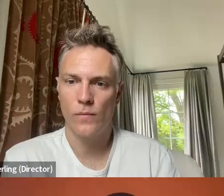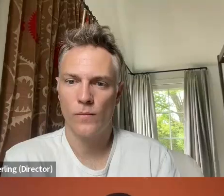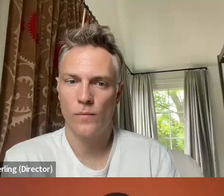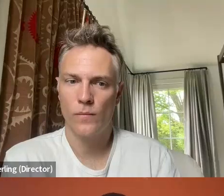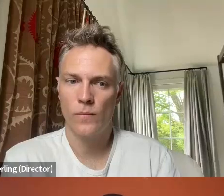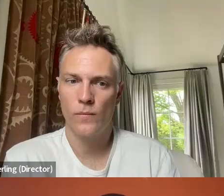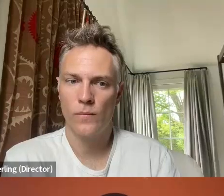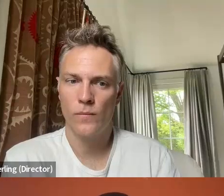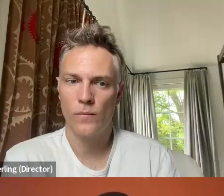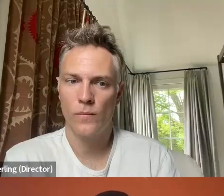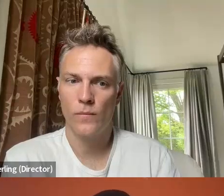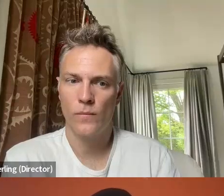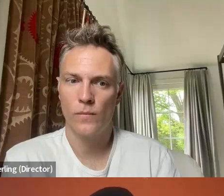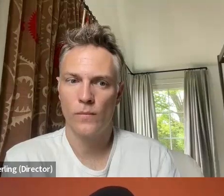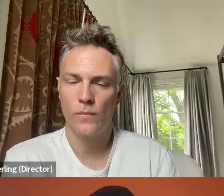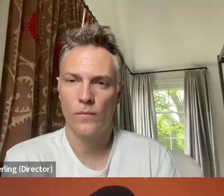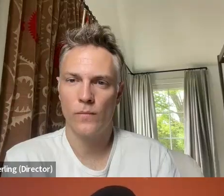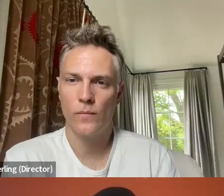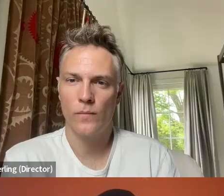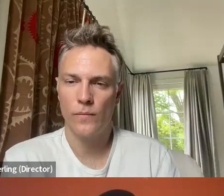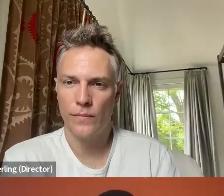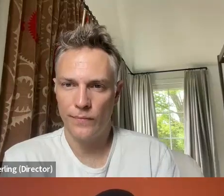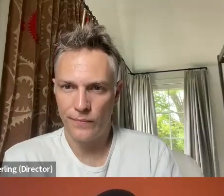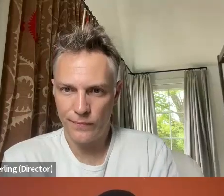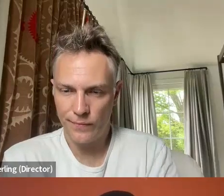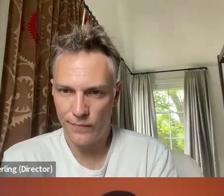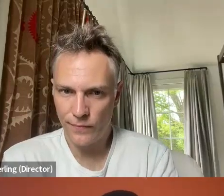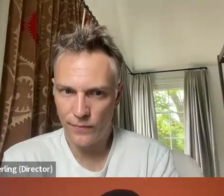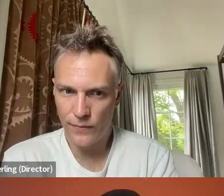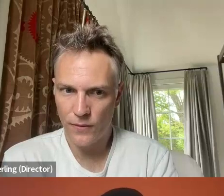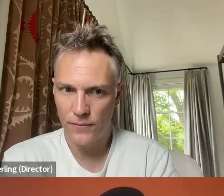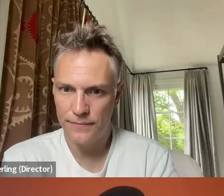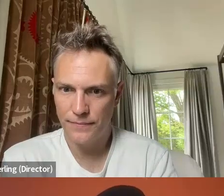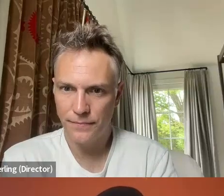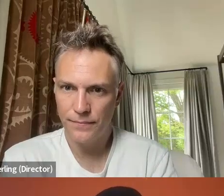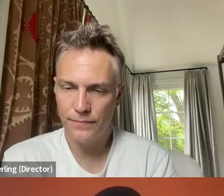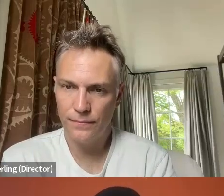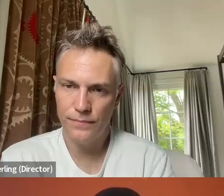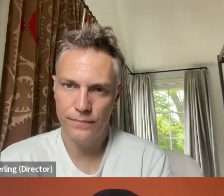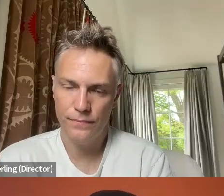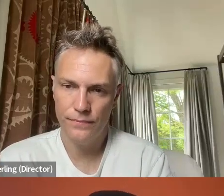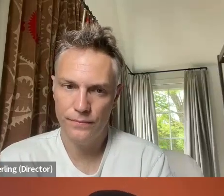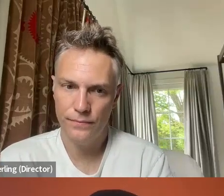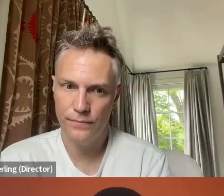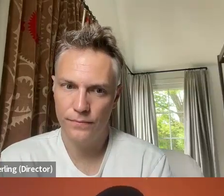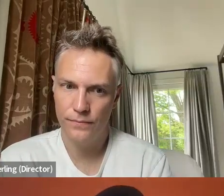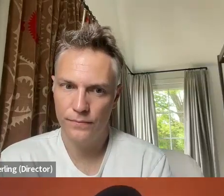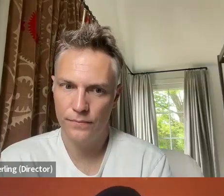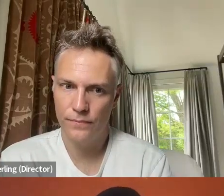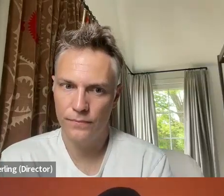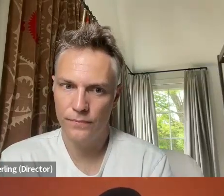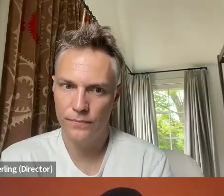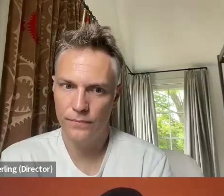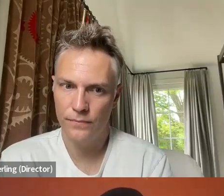documentary.org. And before we start, I'd like to offer a brief land acknowledgement. IDA recognizes the